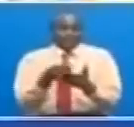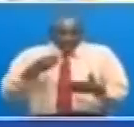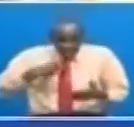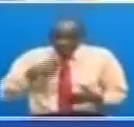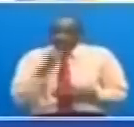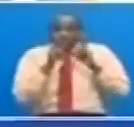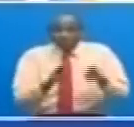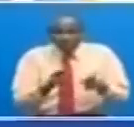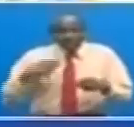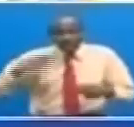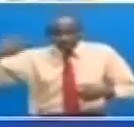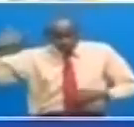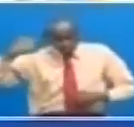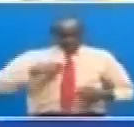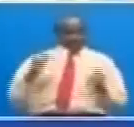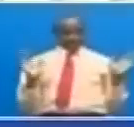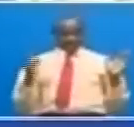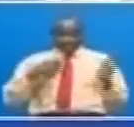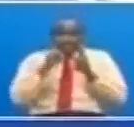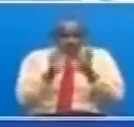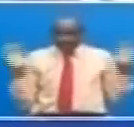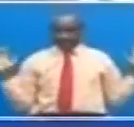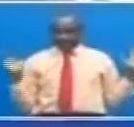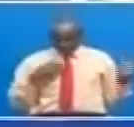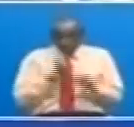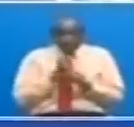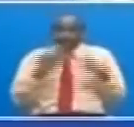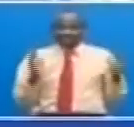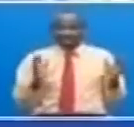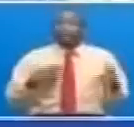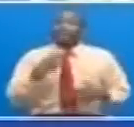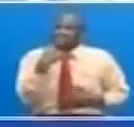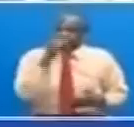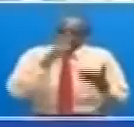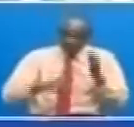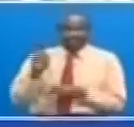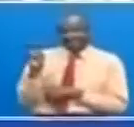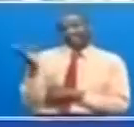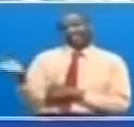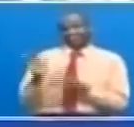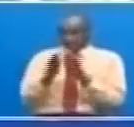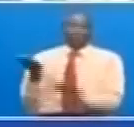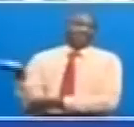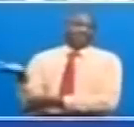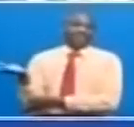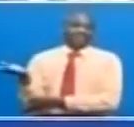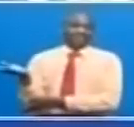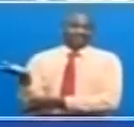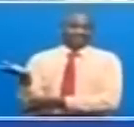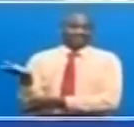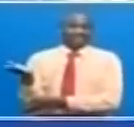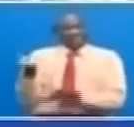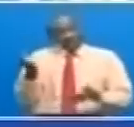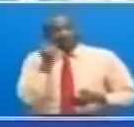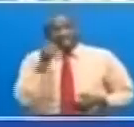I hope I'm not being short. You don't shoot the messenger. Me, I'm just coming to tell you what I've seen in the books. So it would be sad